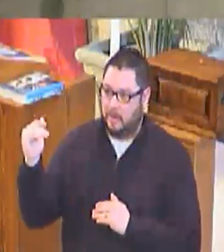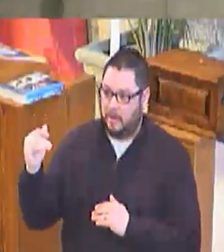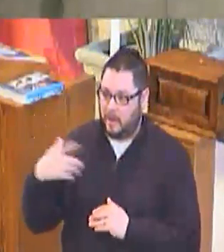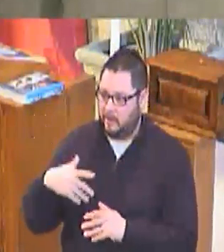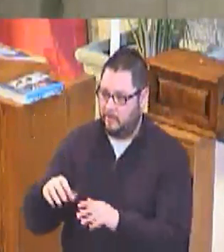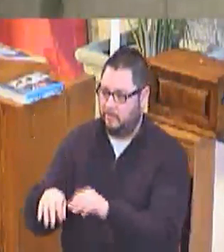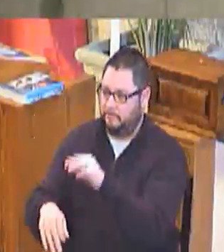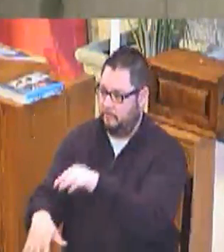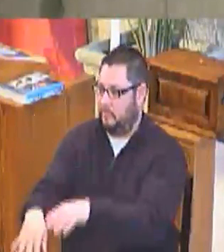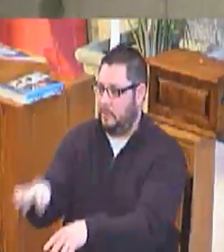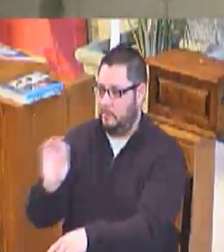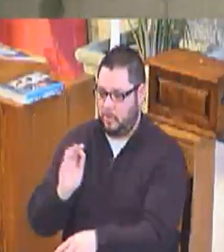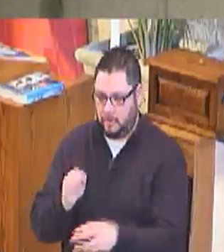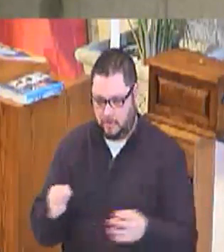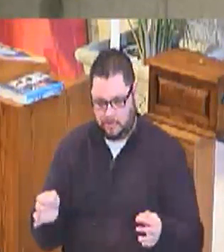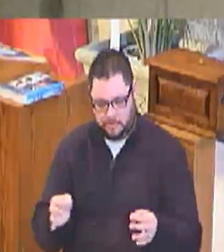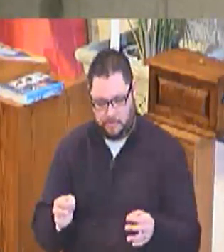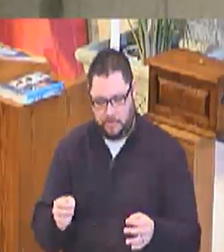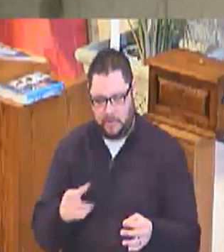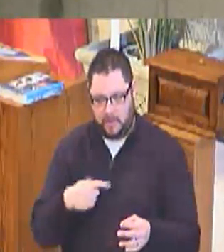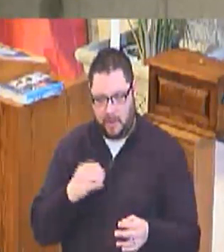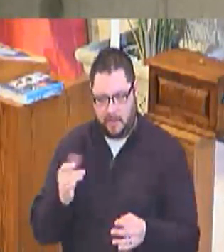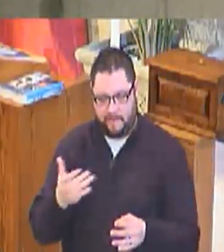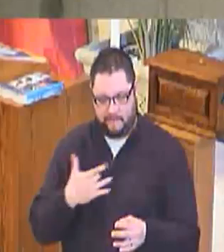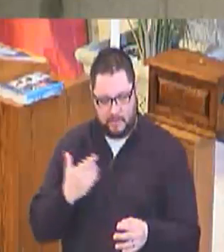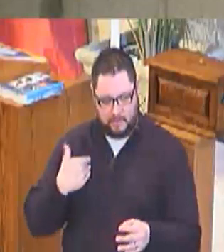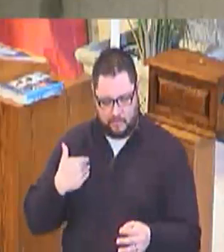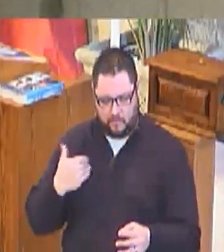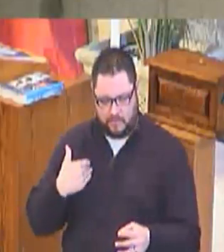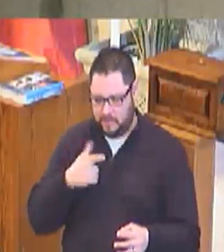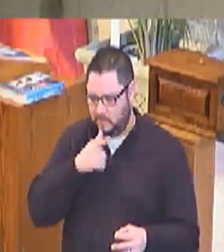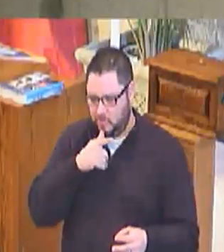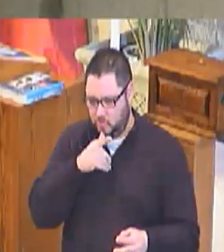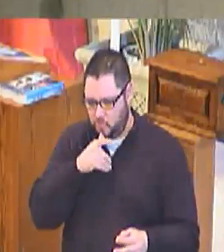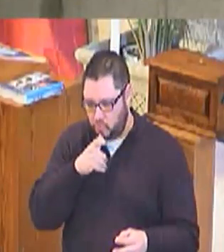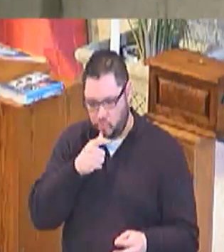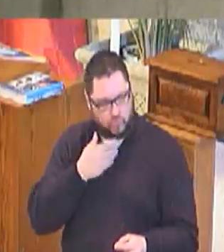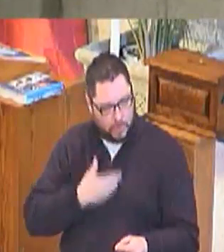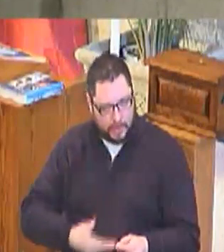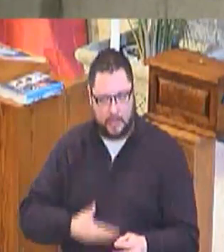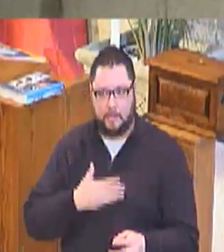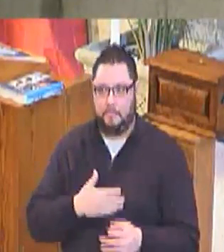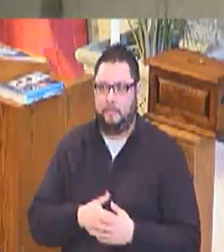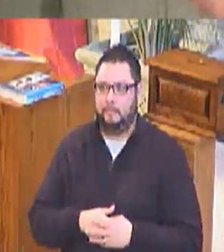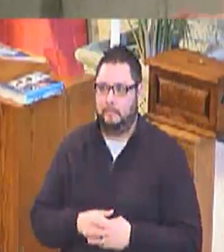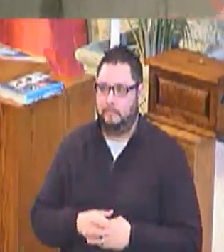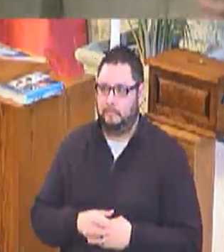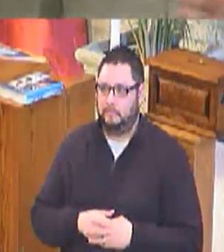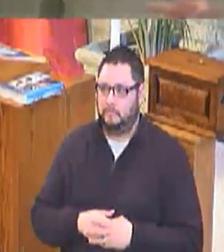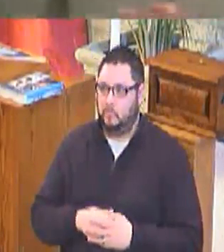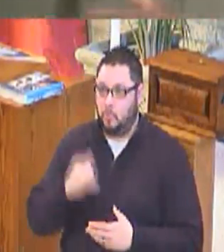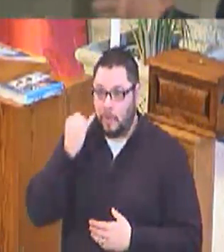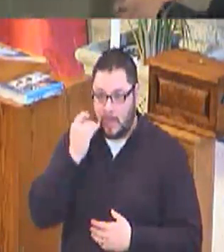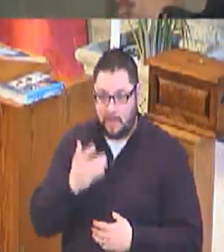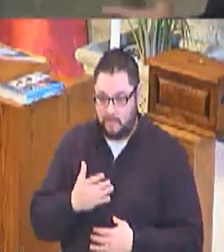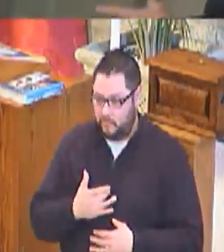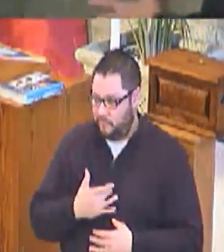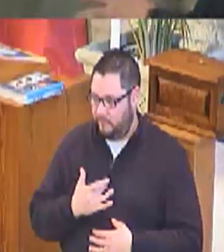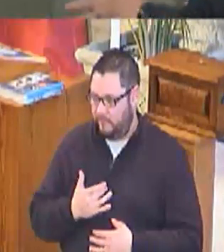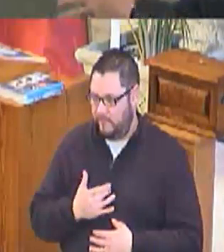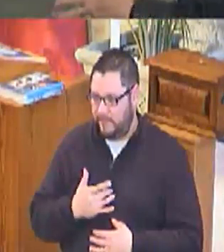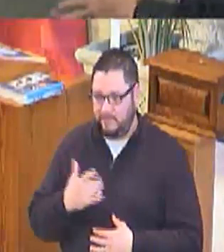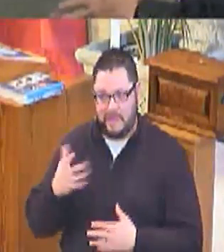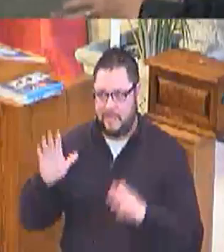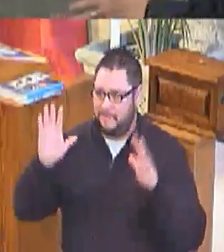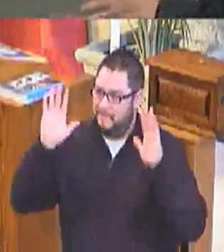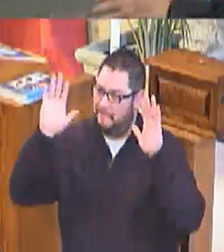pull out an affirmation, and it reminds me who I am. So on a day when you're having a fabulous